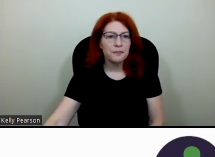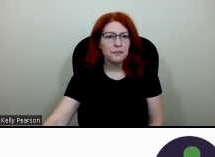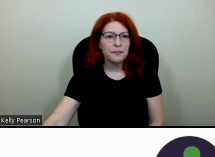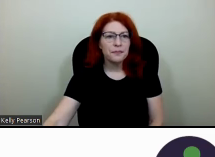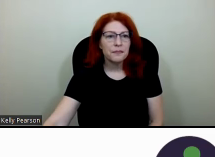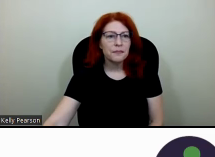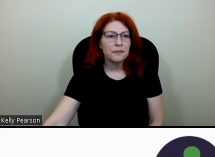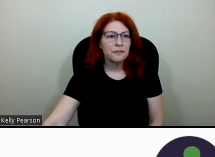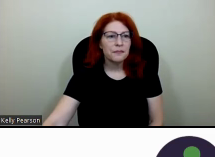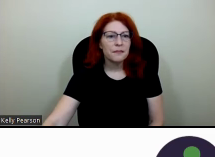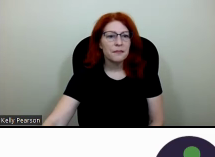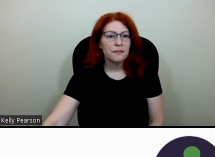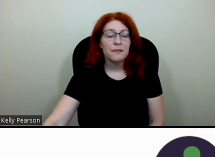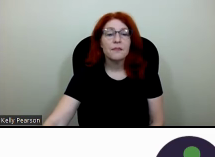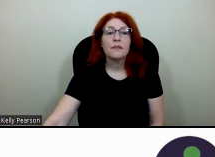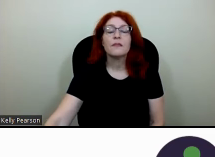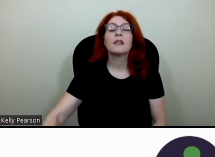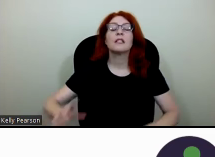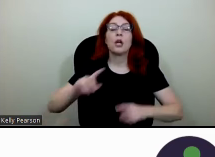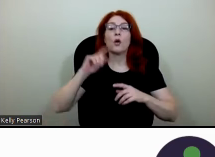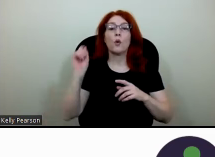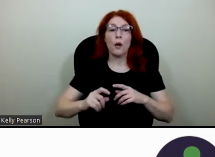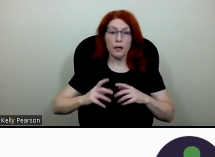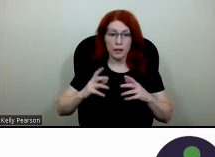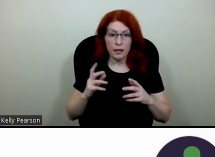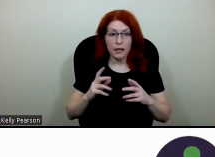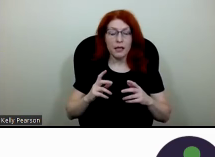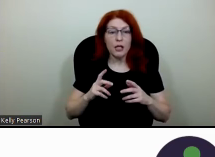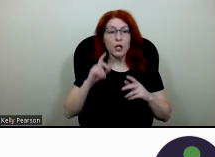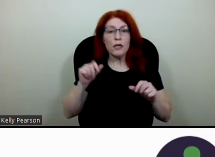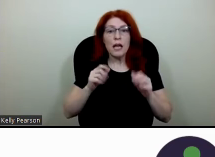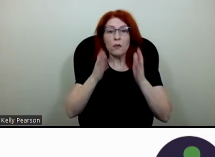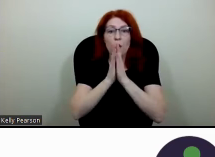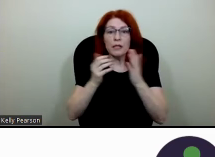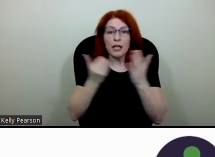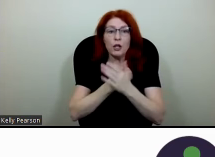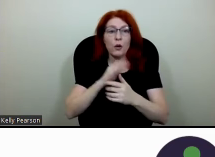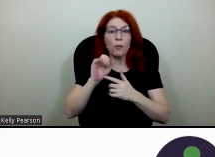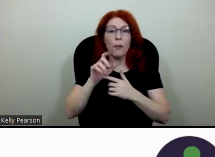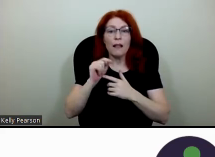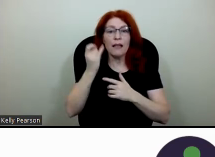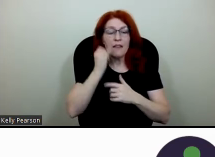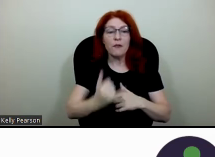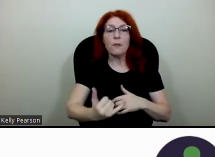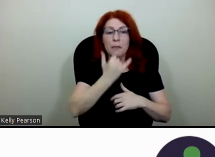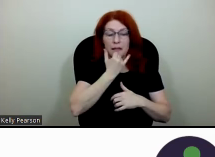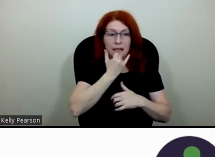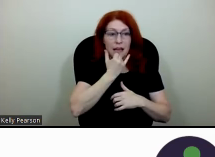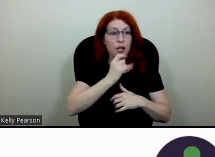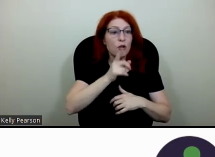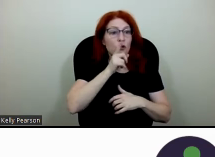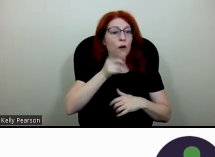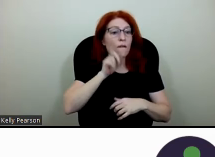Okay. So what we have here as the question is you can request a new ballot if you make a mistake. Is that true